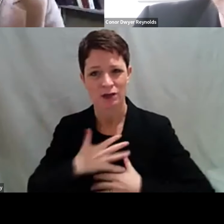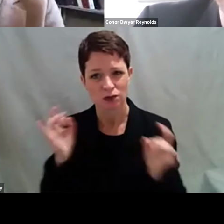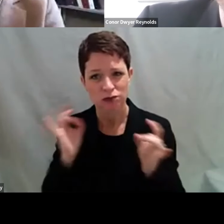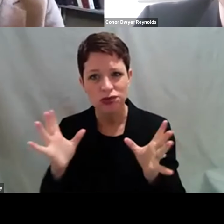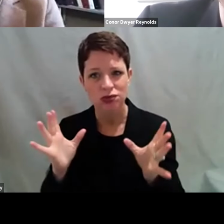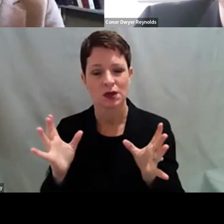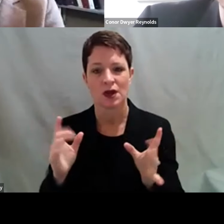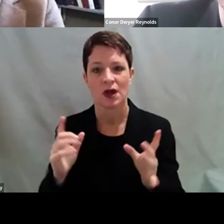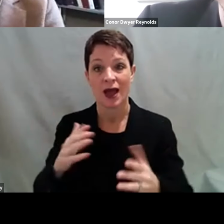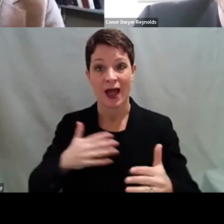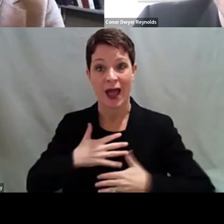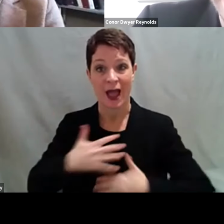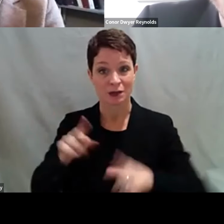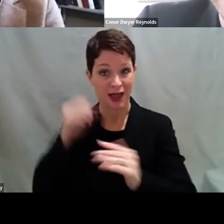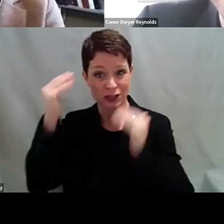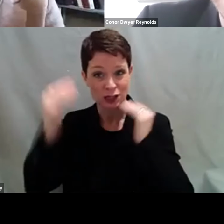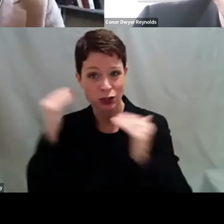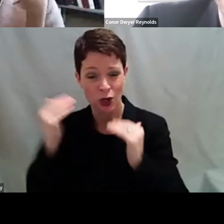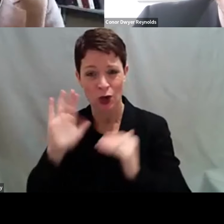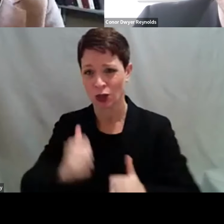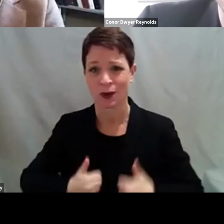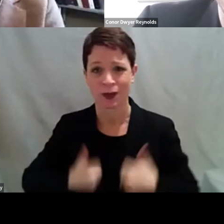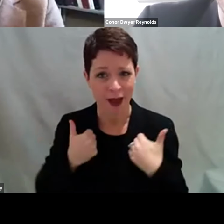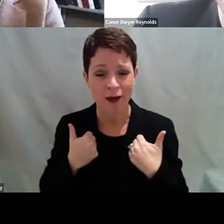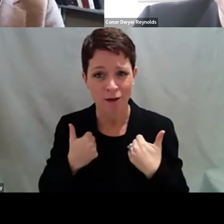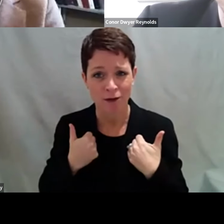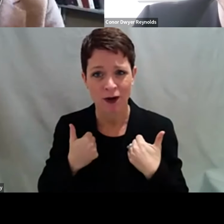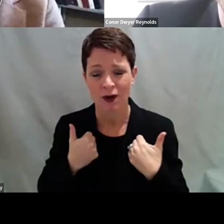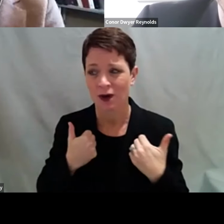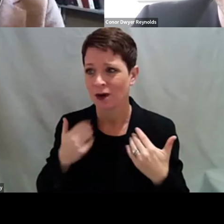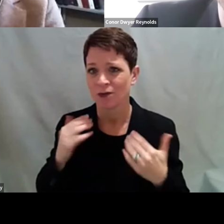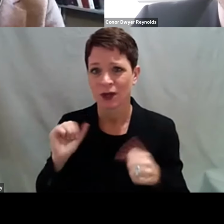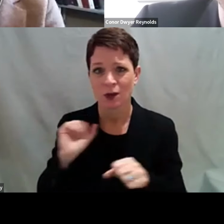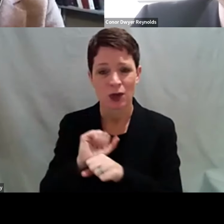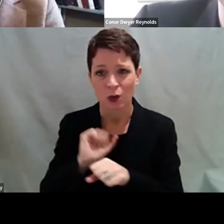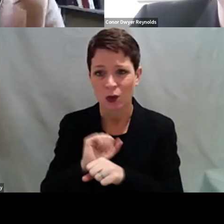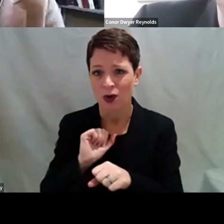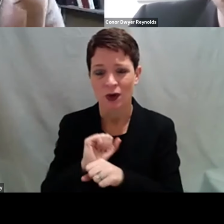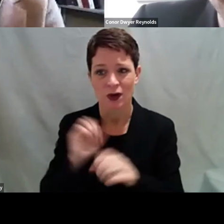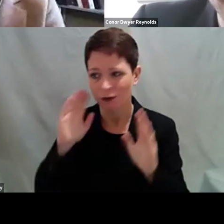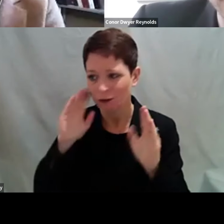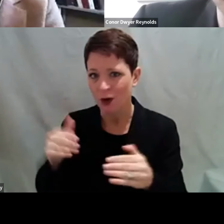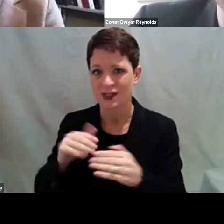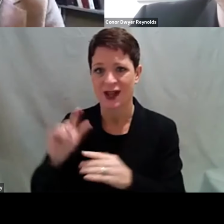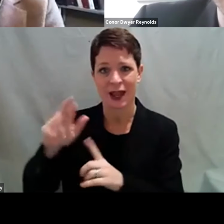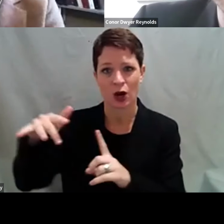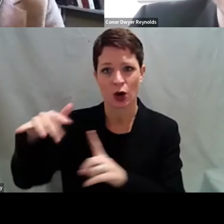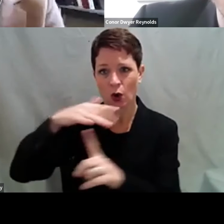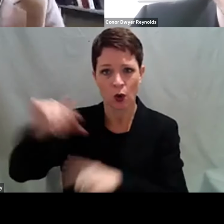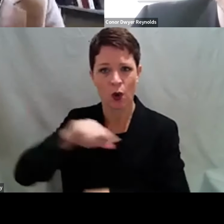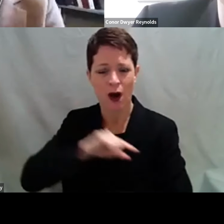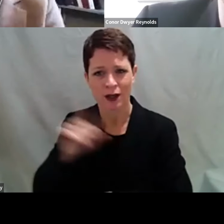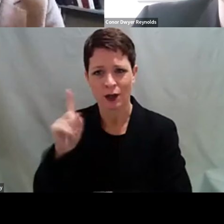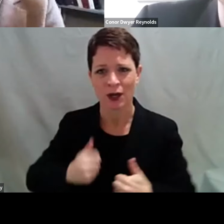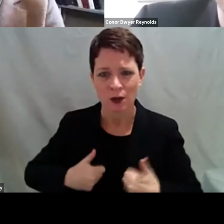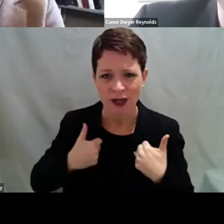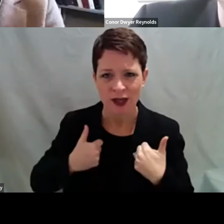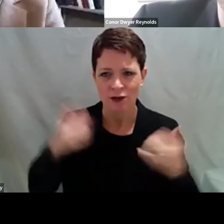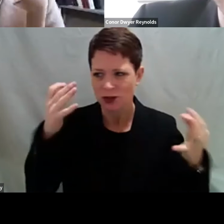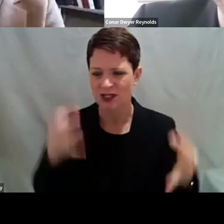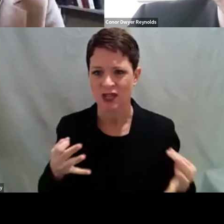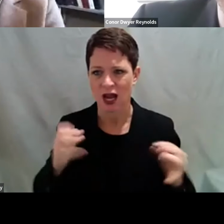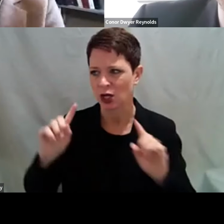asthma as an adult, so much of your life can be ordered around looking at the air quality index where you live to determine where you